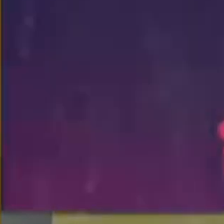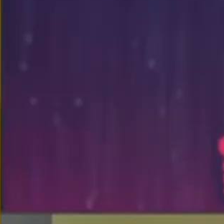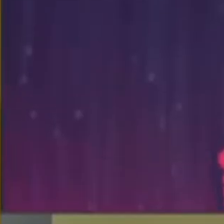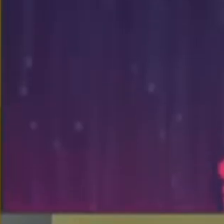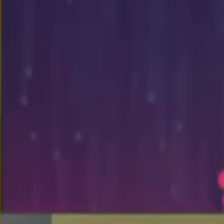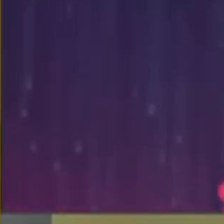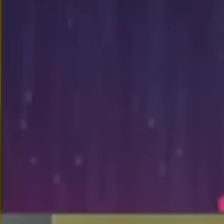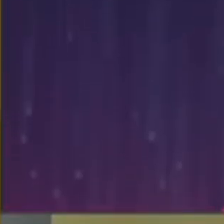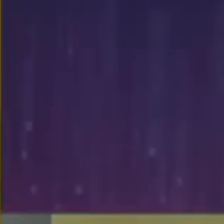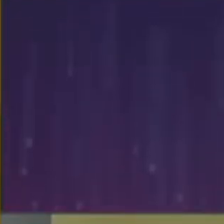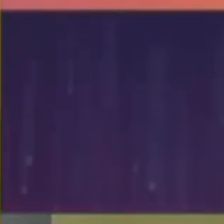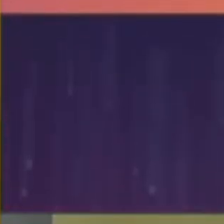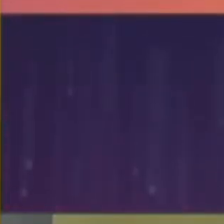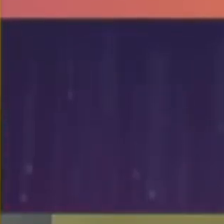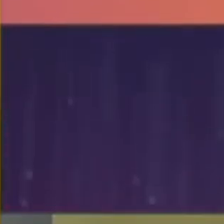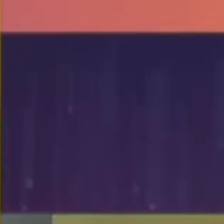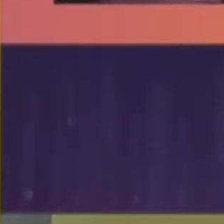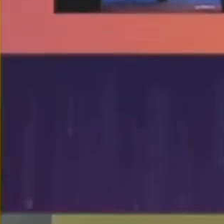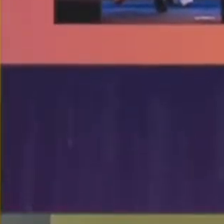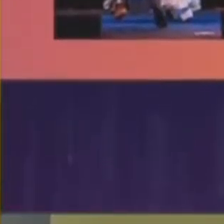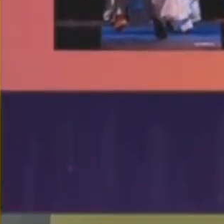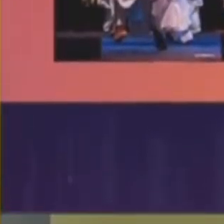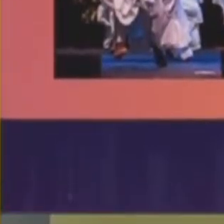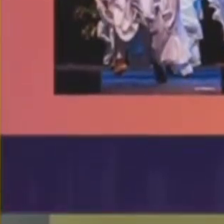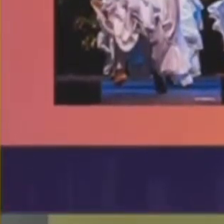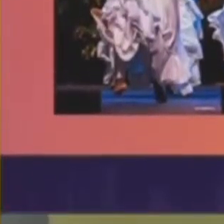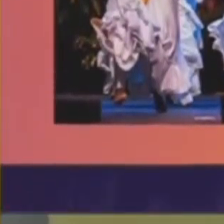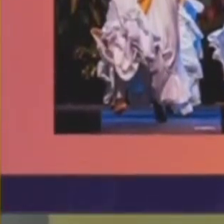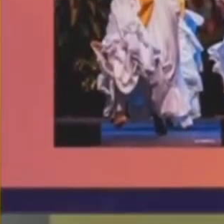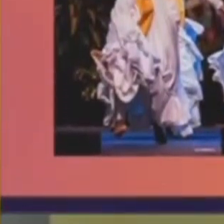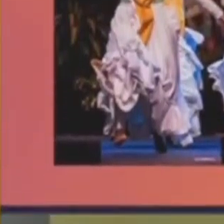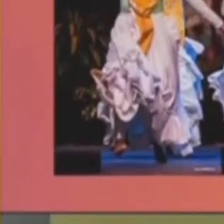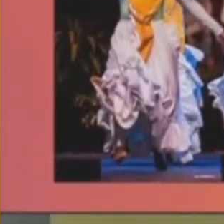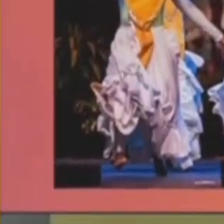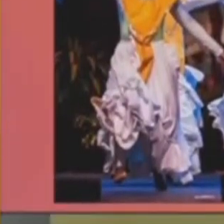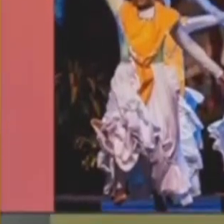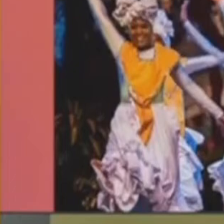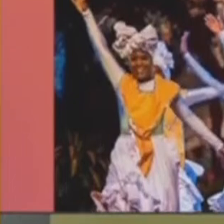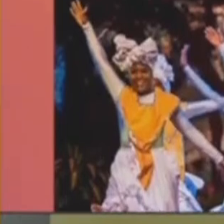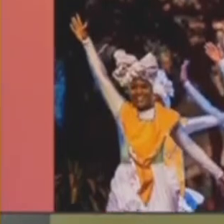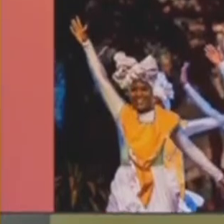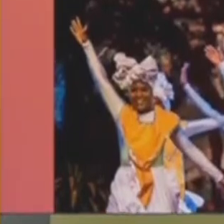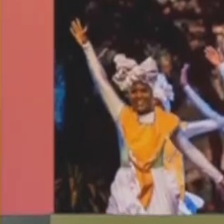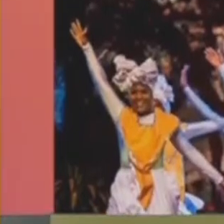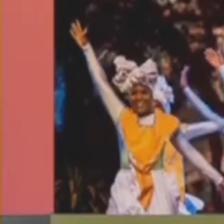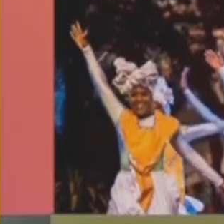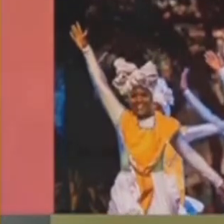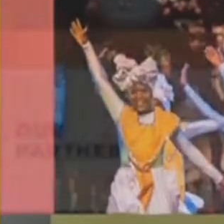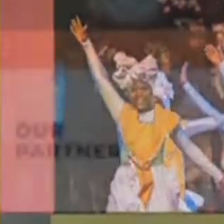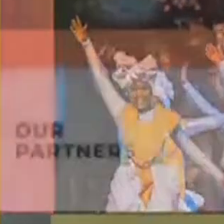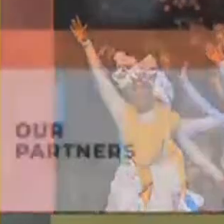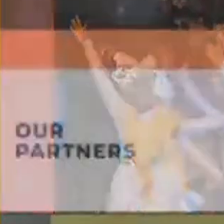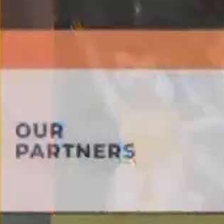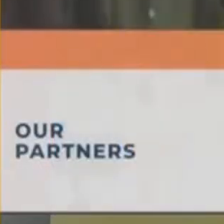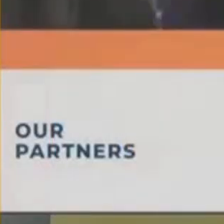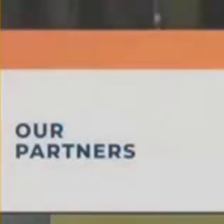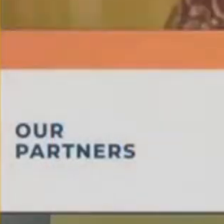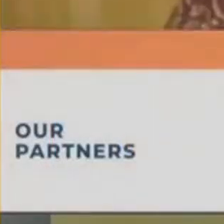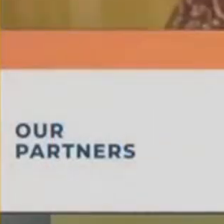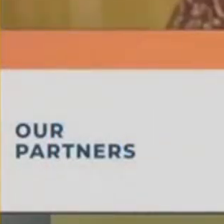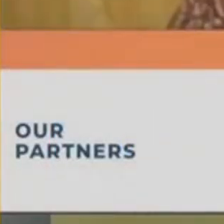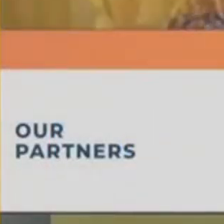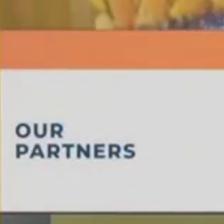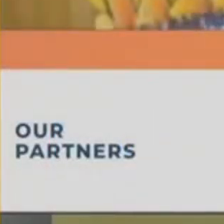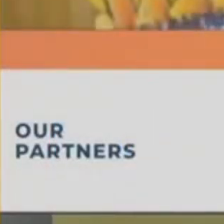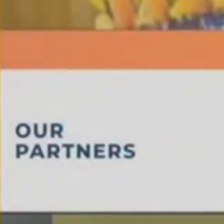TobagoFestivalsCommission.com. This is going to be the hub of everything that's festival in Tobago. And when I say the hub,